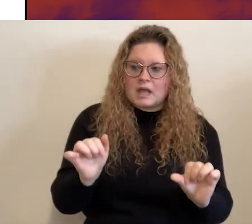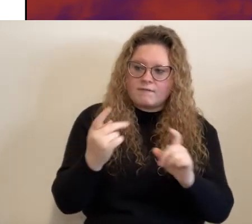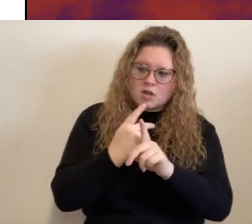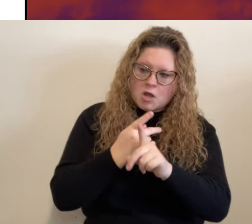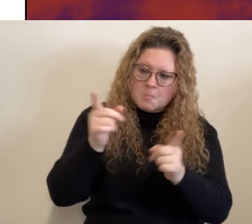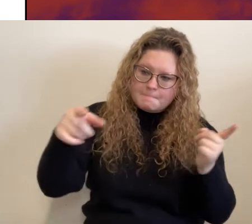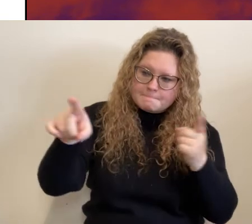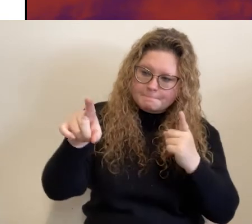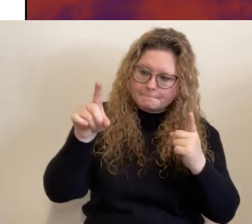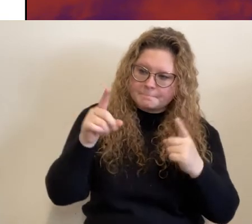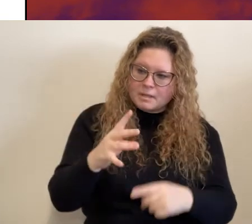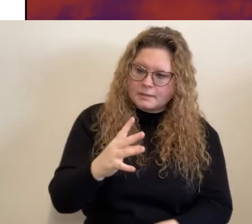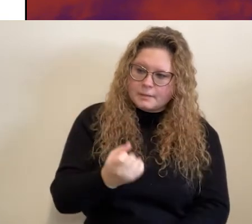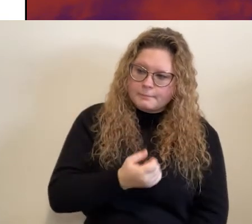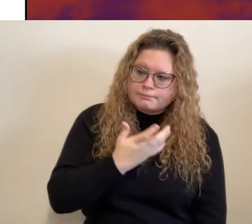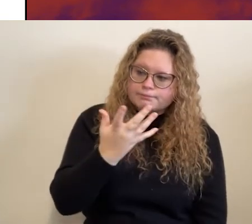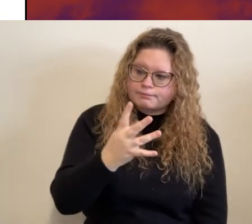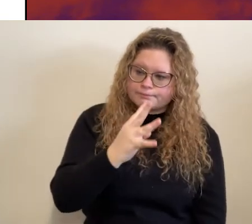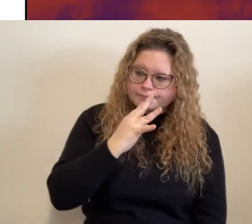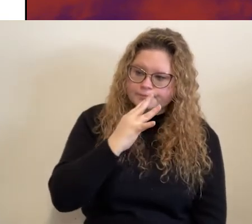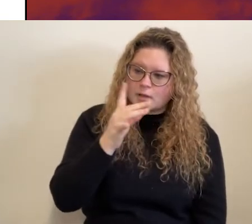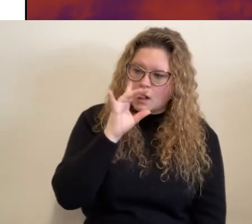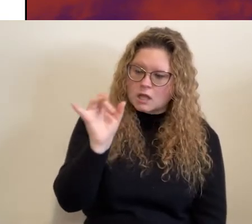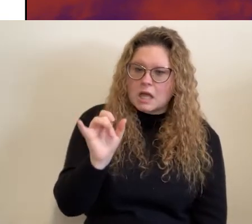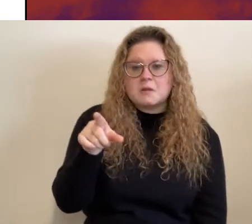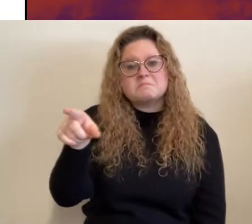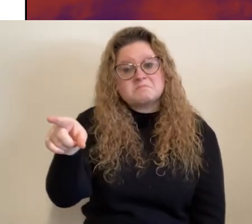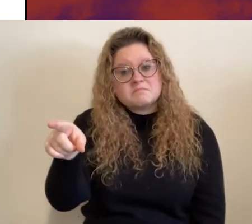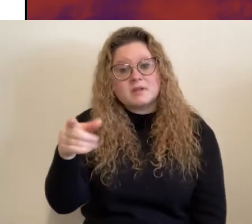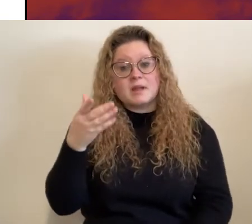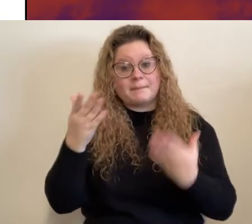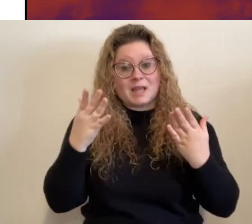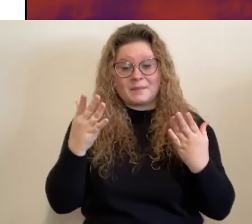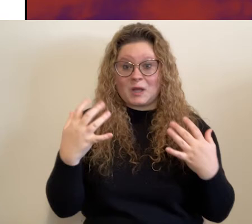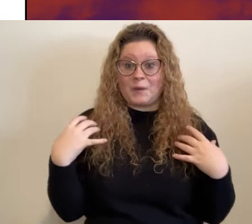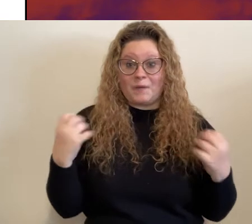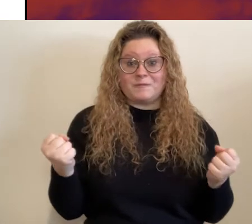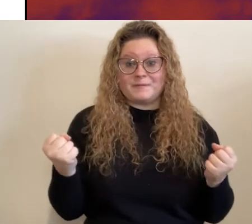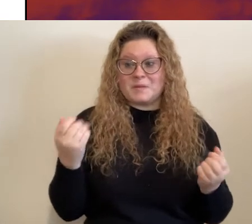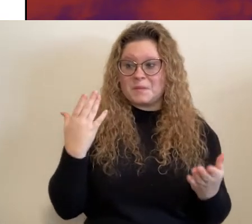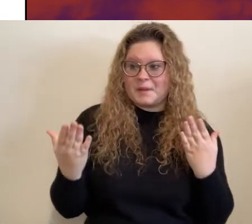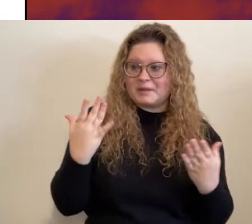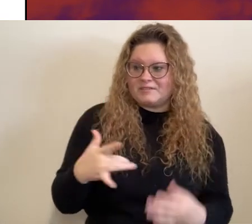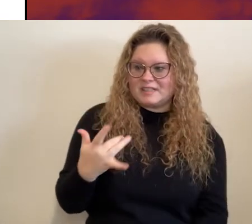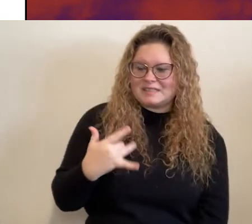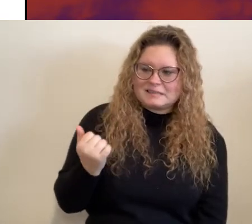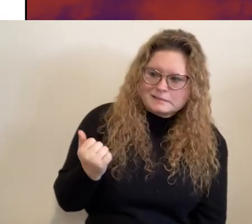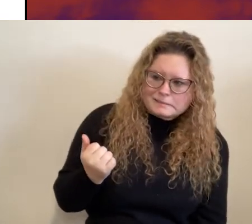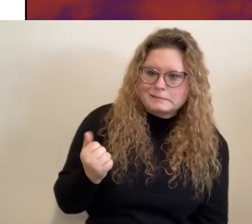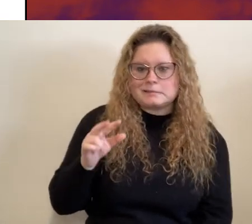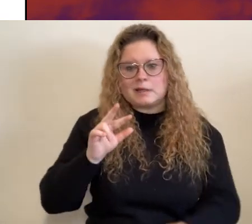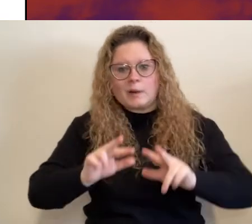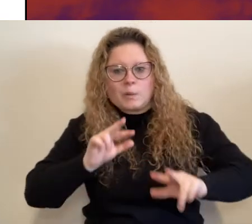that their sound moves through their body. So you can tell if they're speaking from the navel or if they're in the higher heart or they're like really squeaky. You can tell